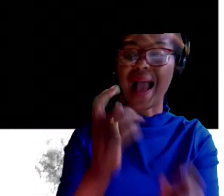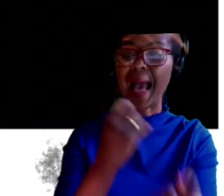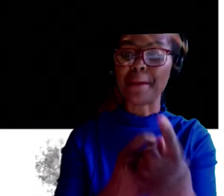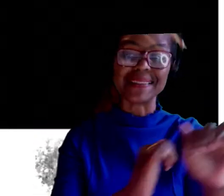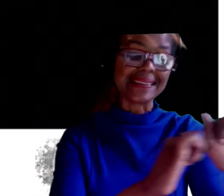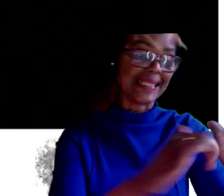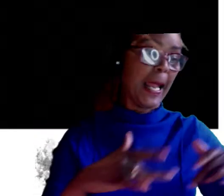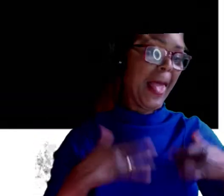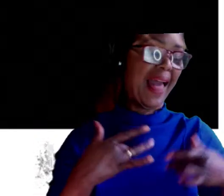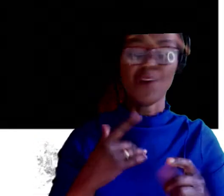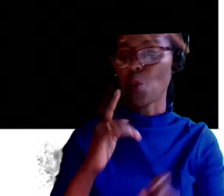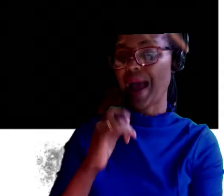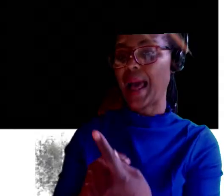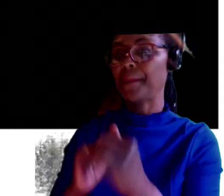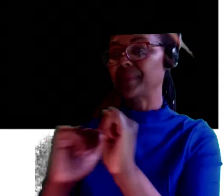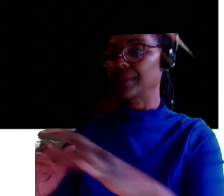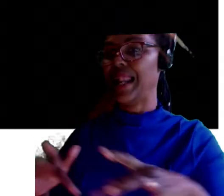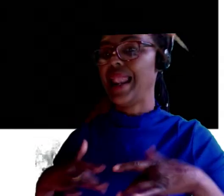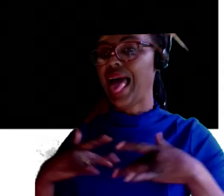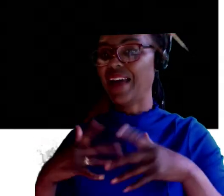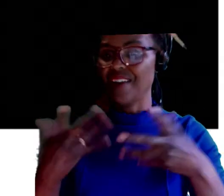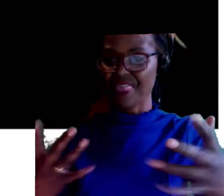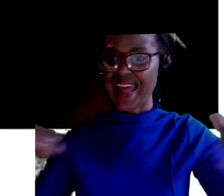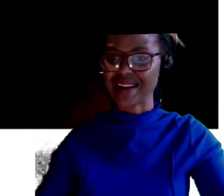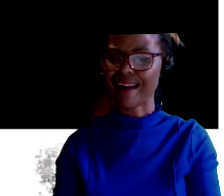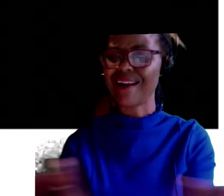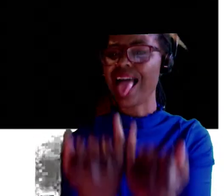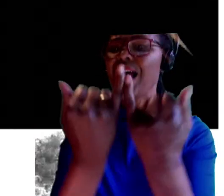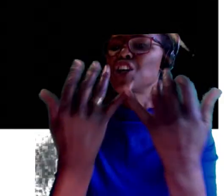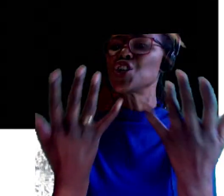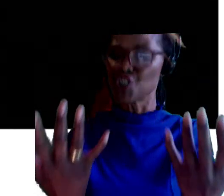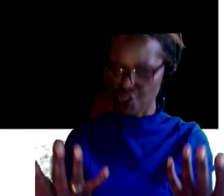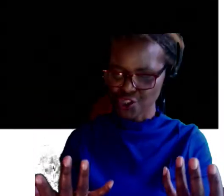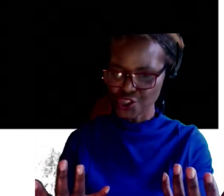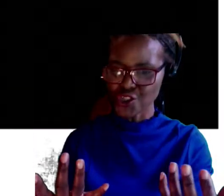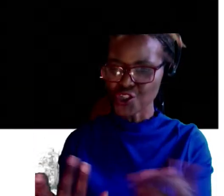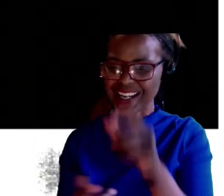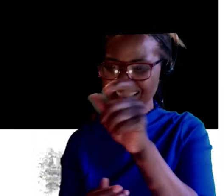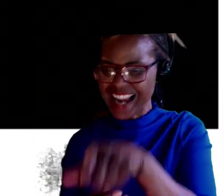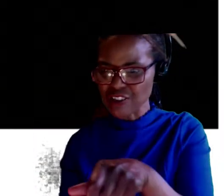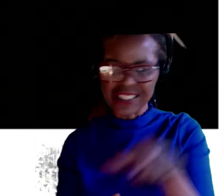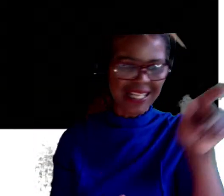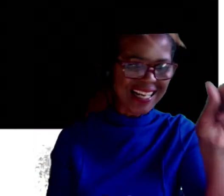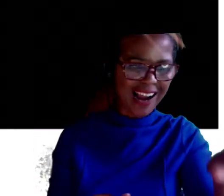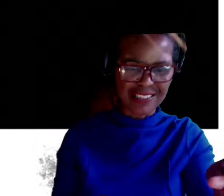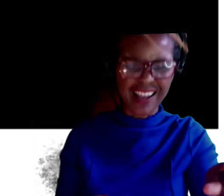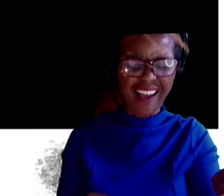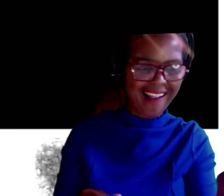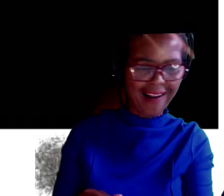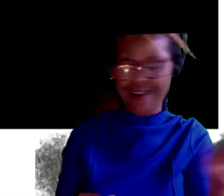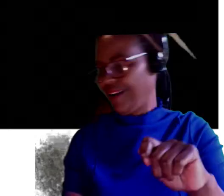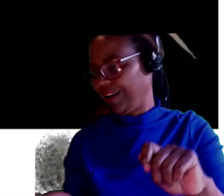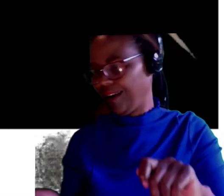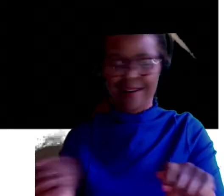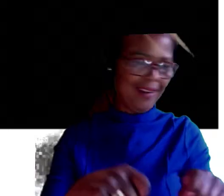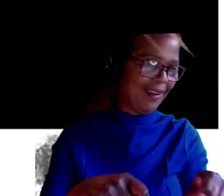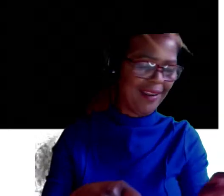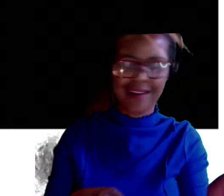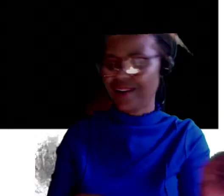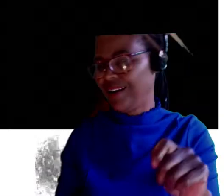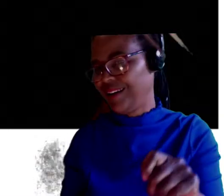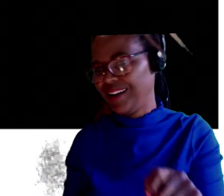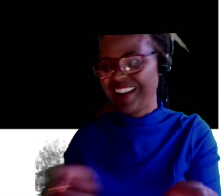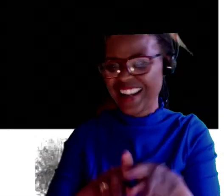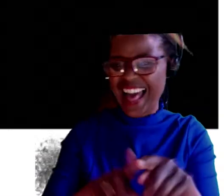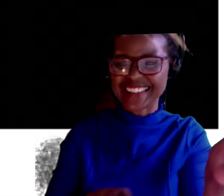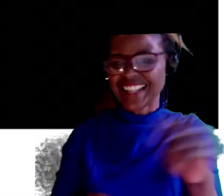their ideological clashes. The staging jumps from one character to the other like a game of tennis between two players whose lives are